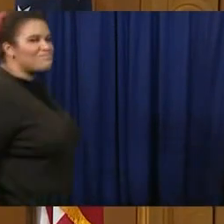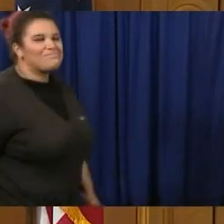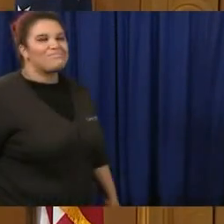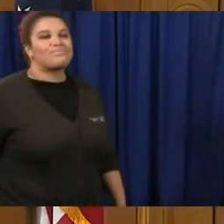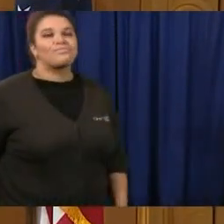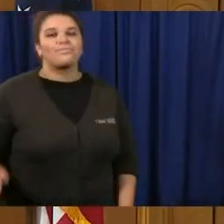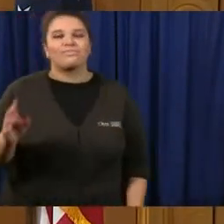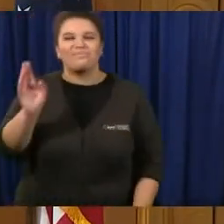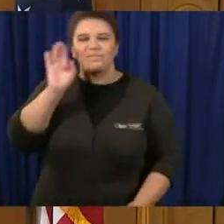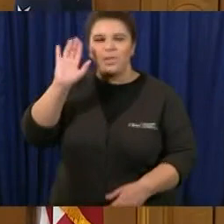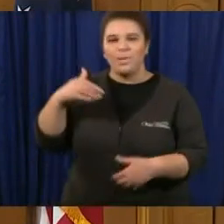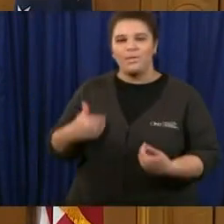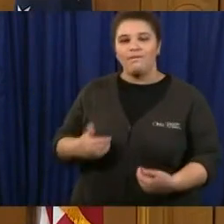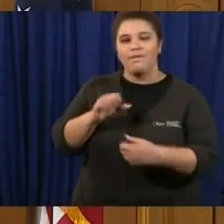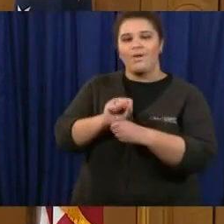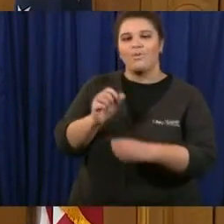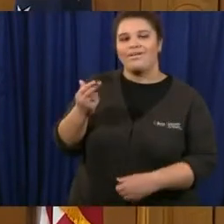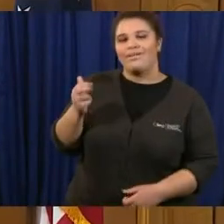Service.